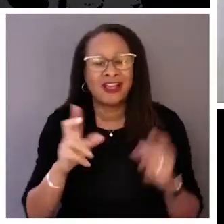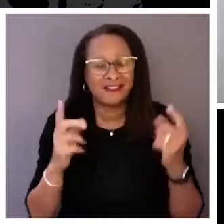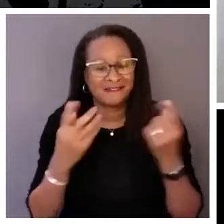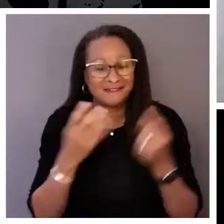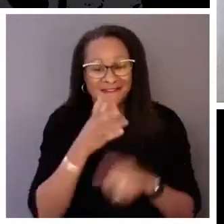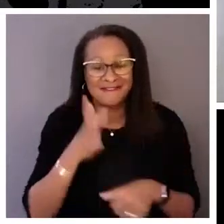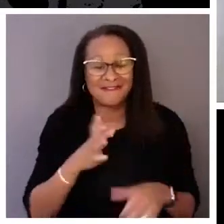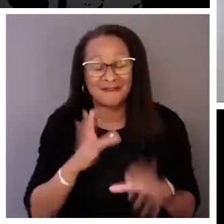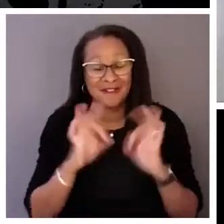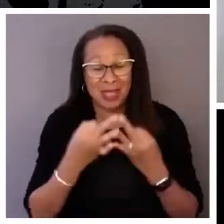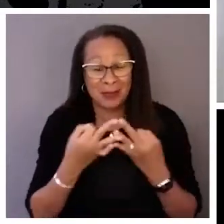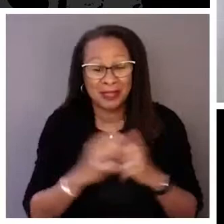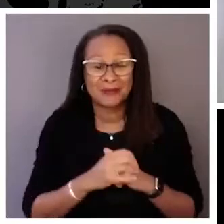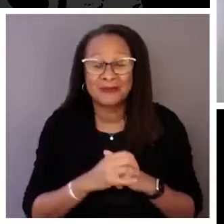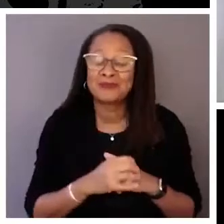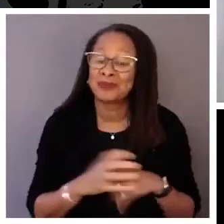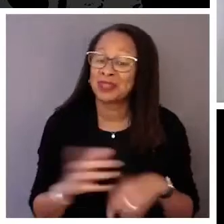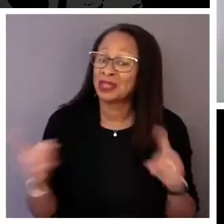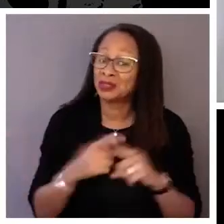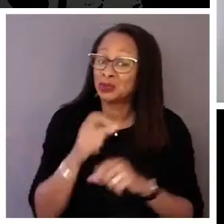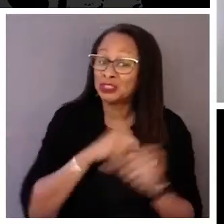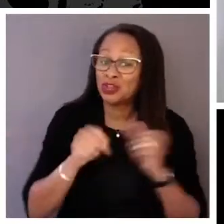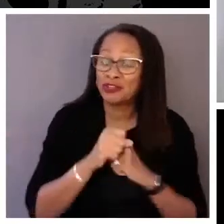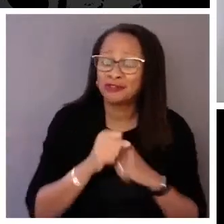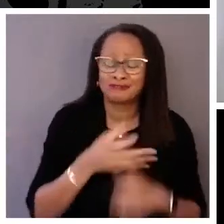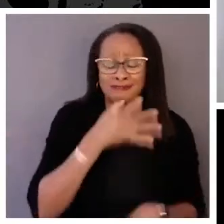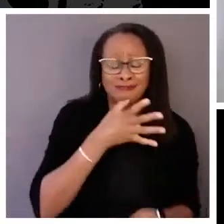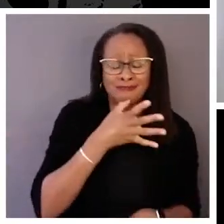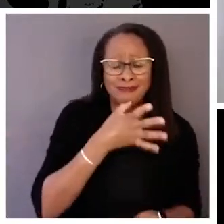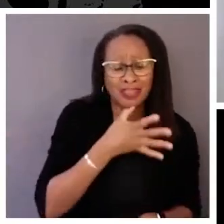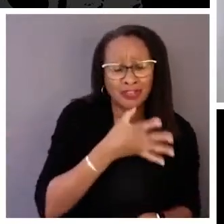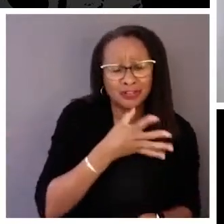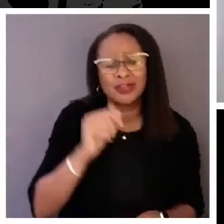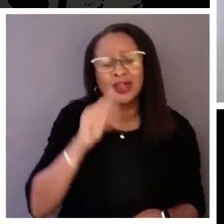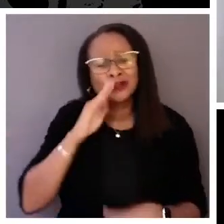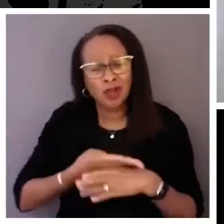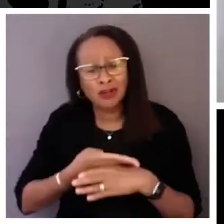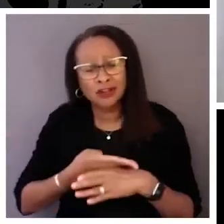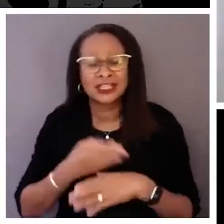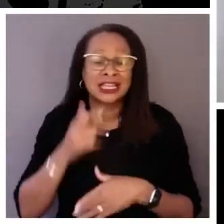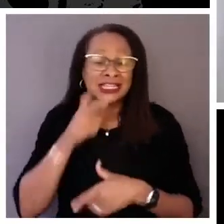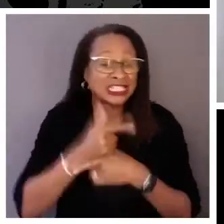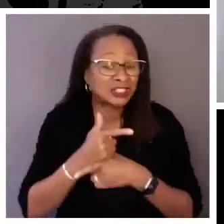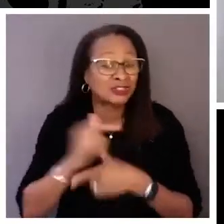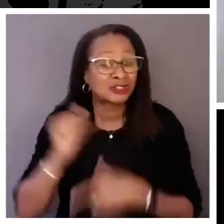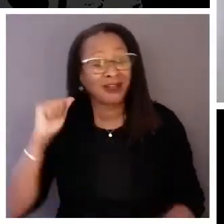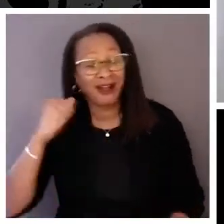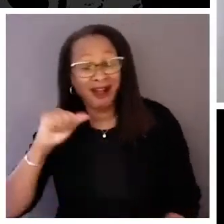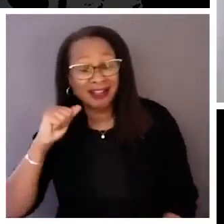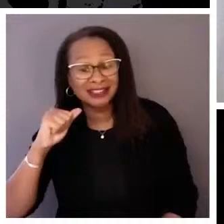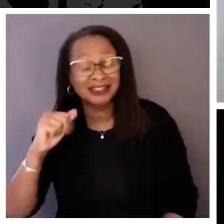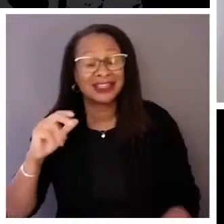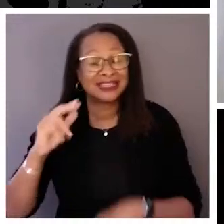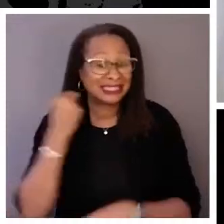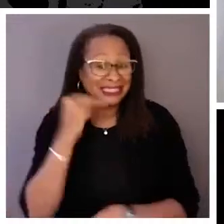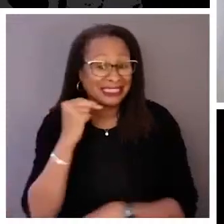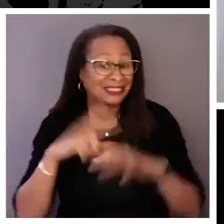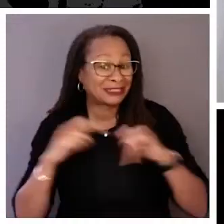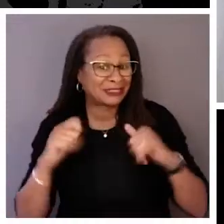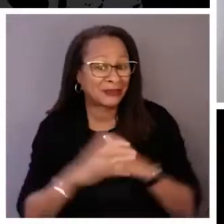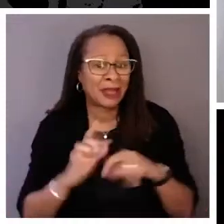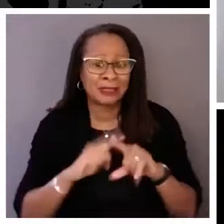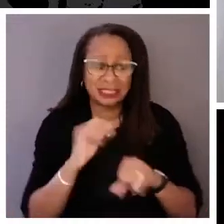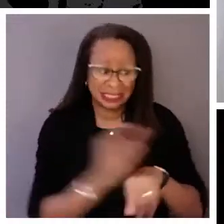family. To each other, they are mothers and daughters, sisters, aunts and nieces, and cousins. To the industry, they are